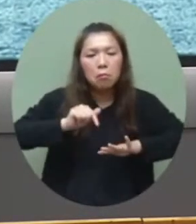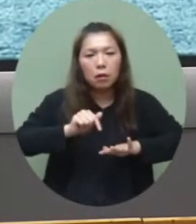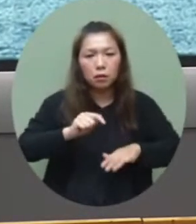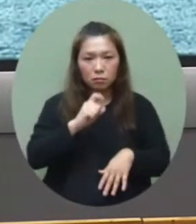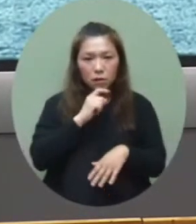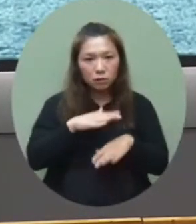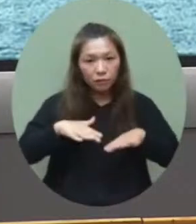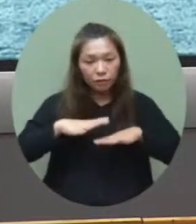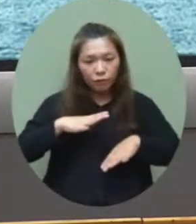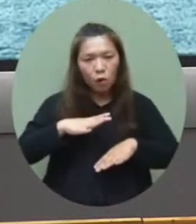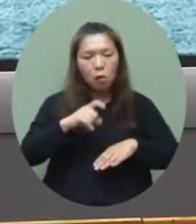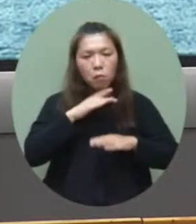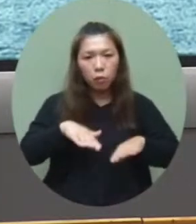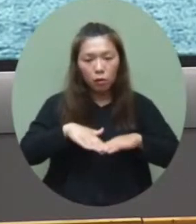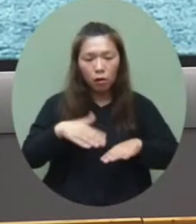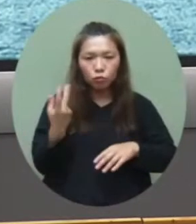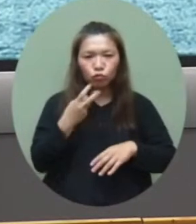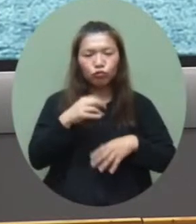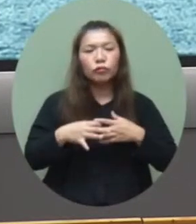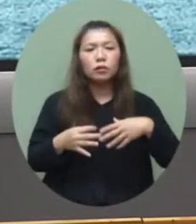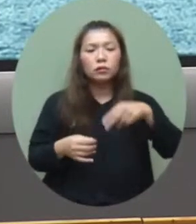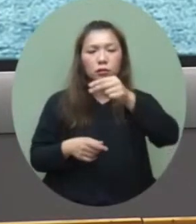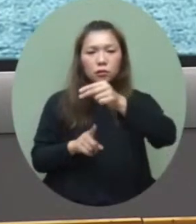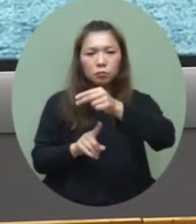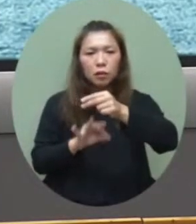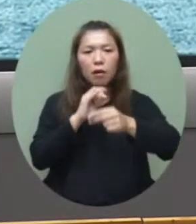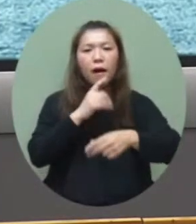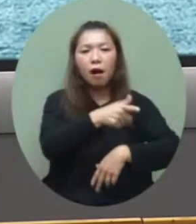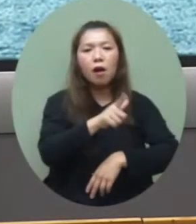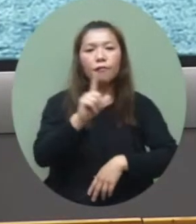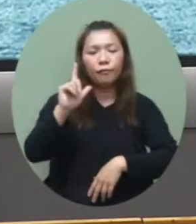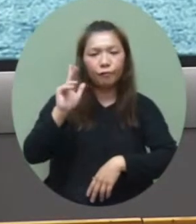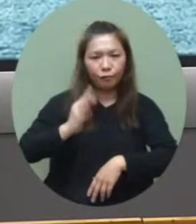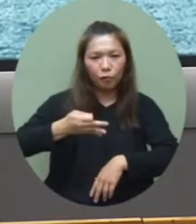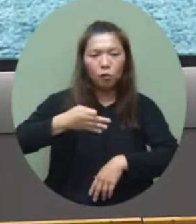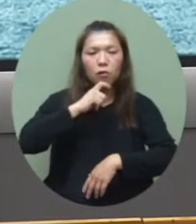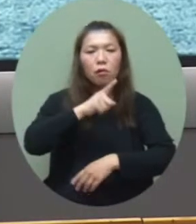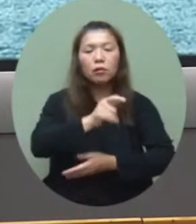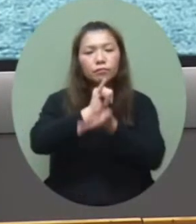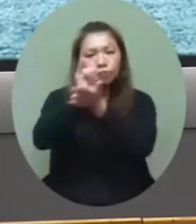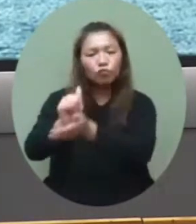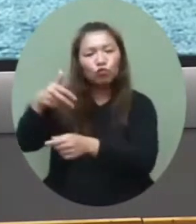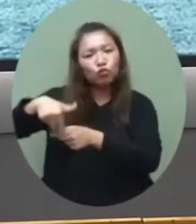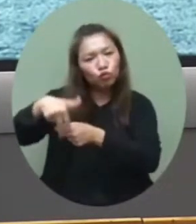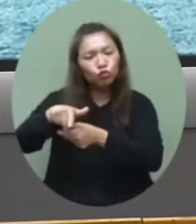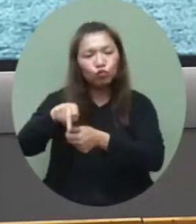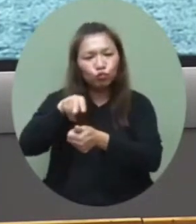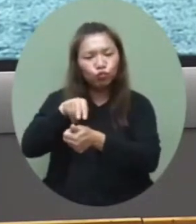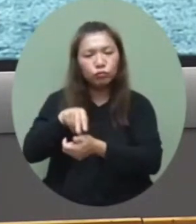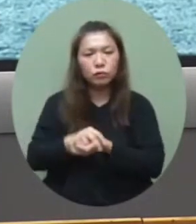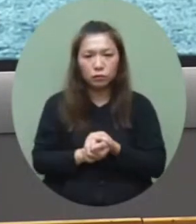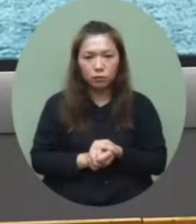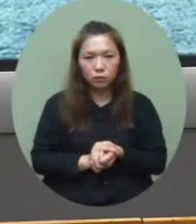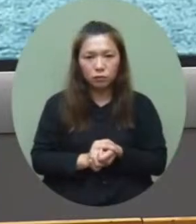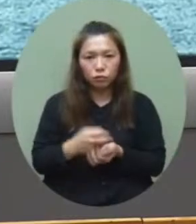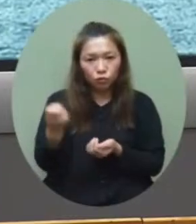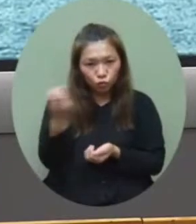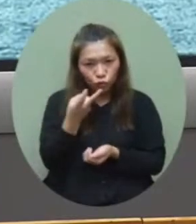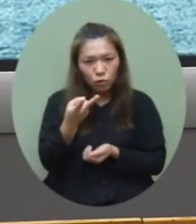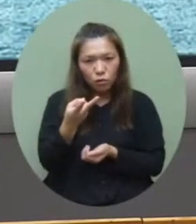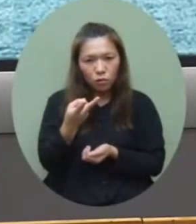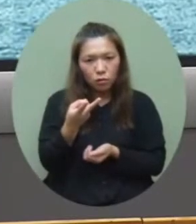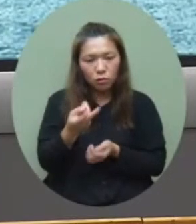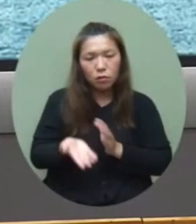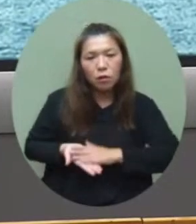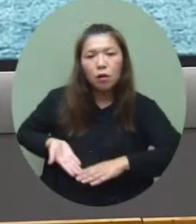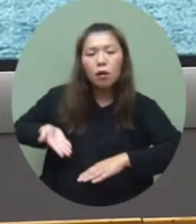rise, and she was suffering from myocardial infarction. On the 13th of July, she was